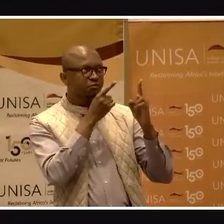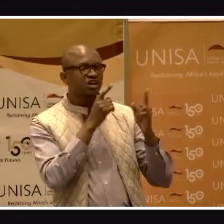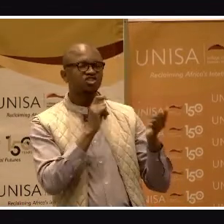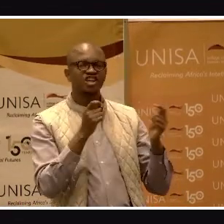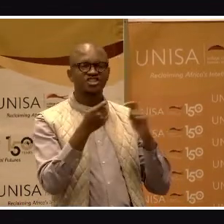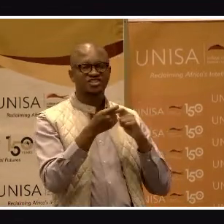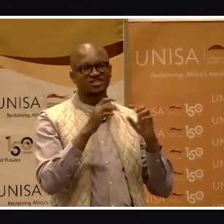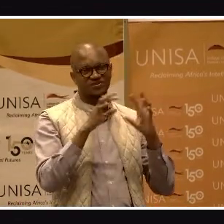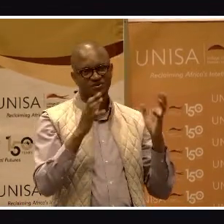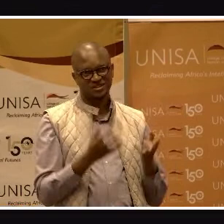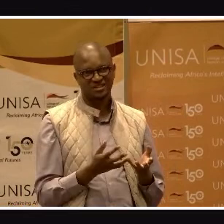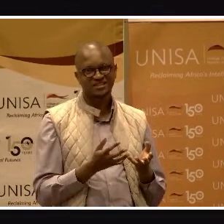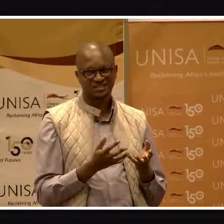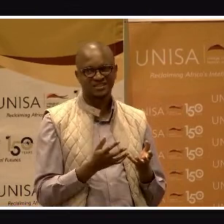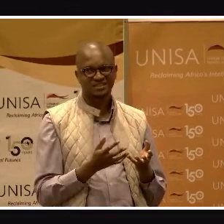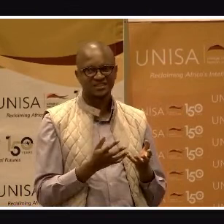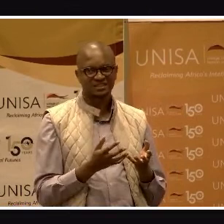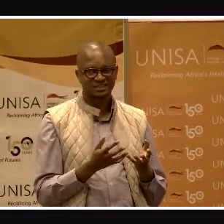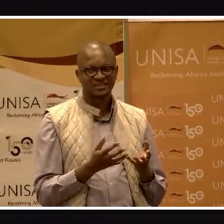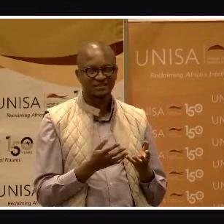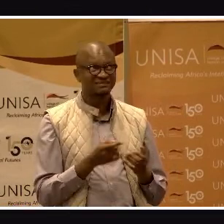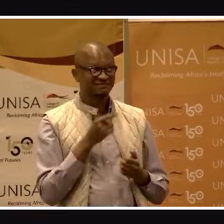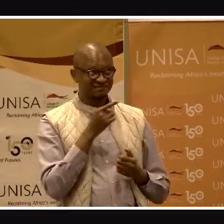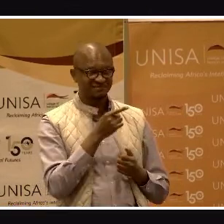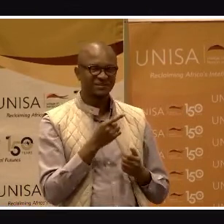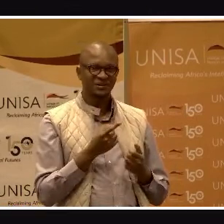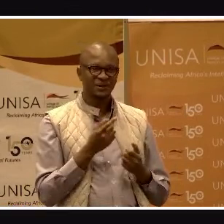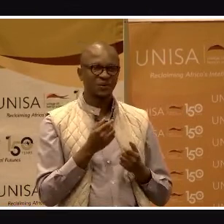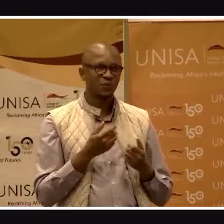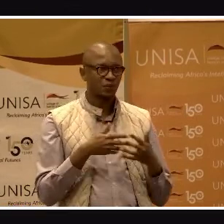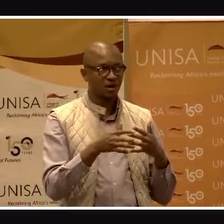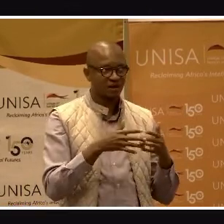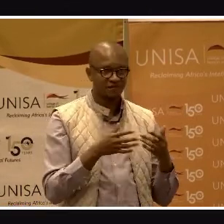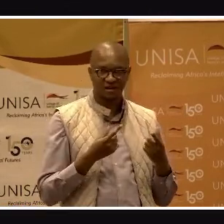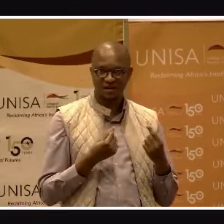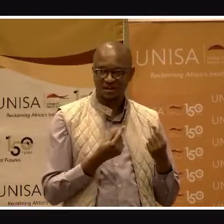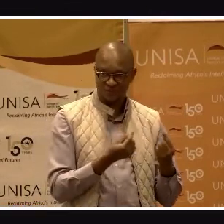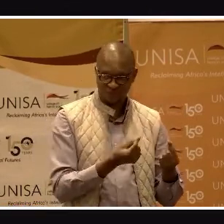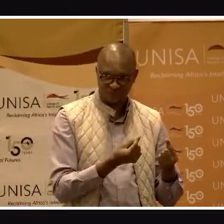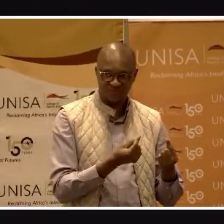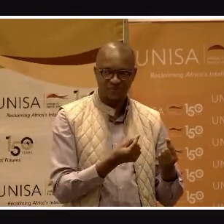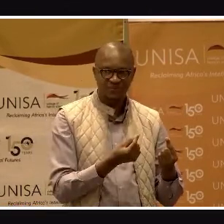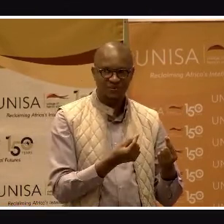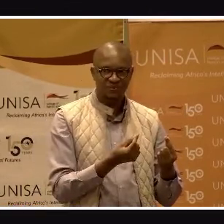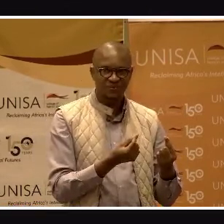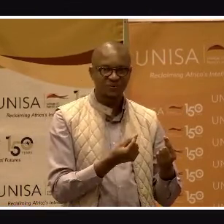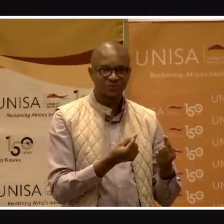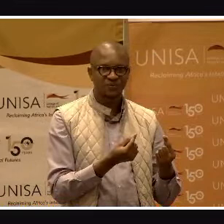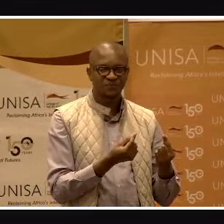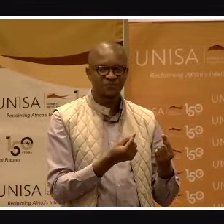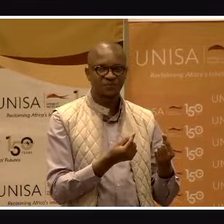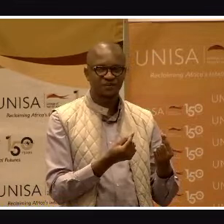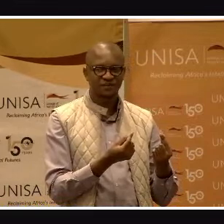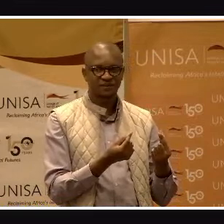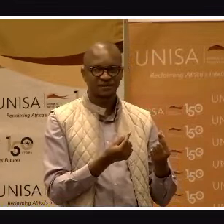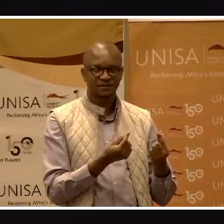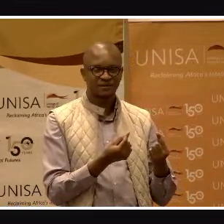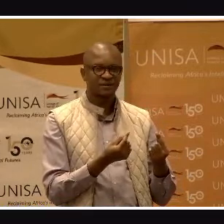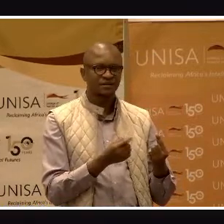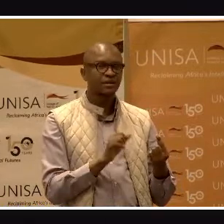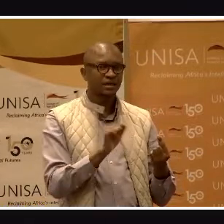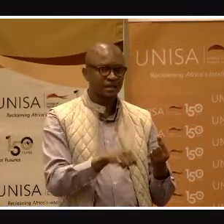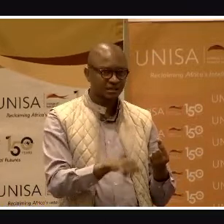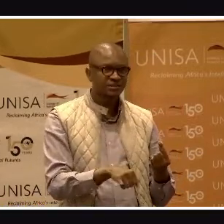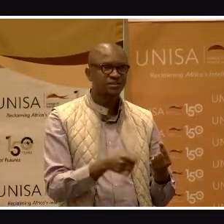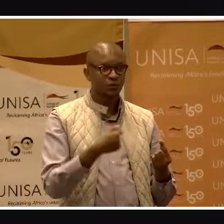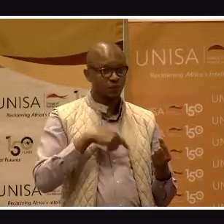be widely happy about what they do. Okay, that is the definition given by University of Washington. Of course, we